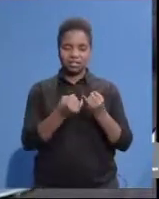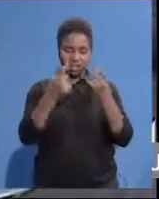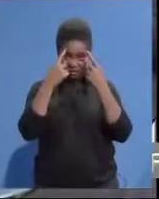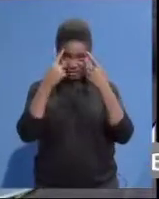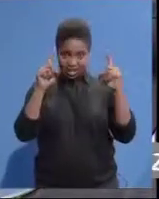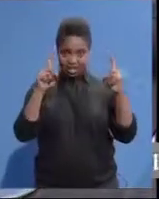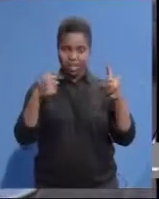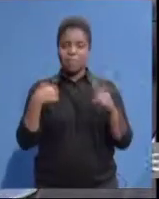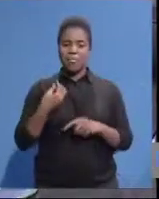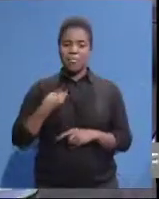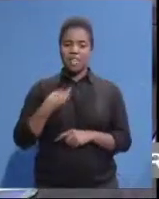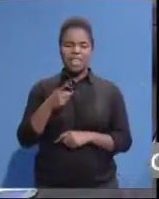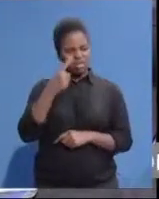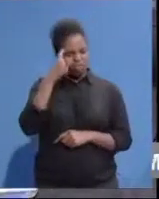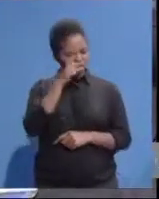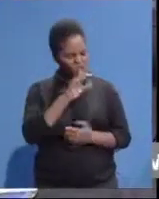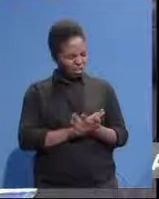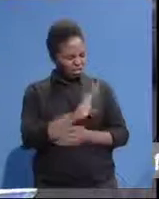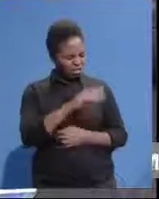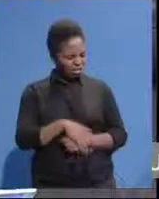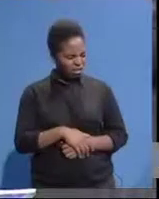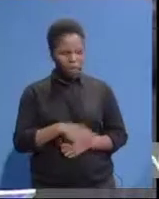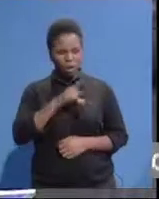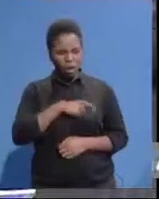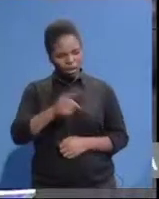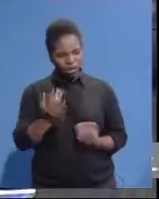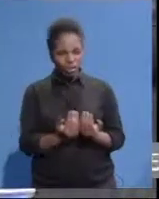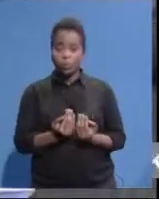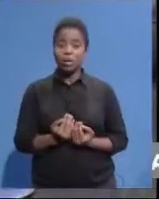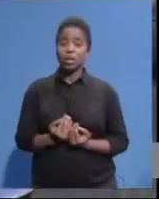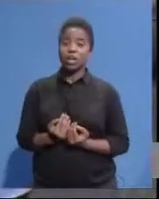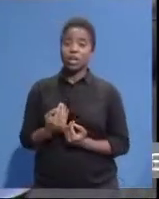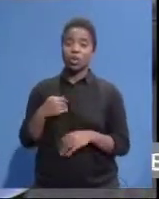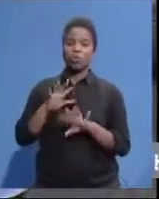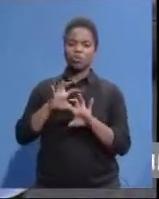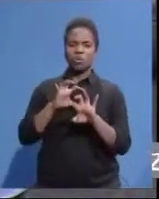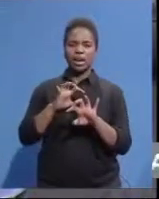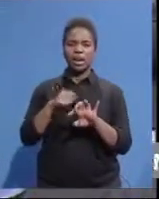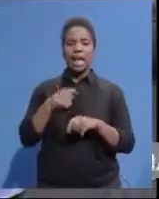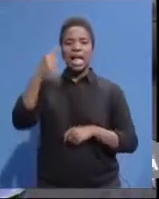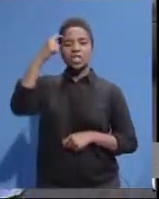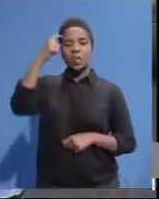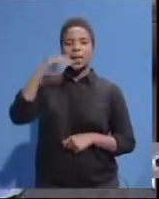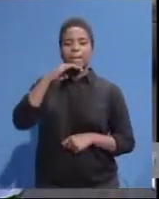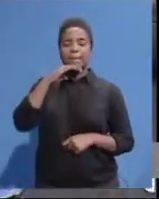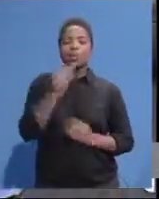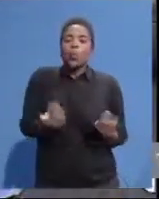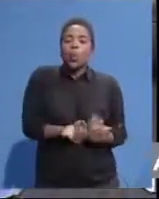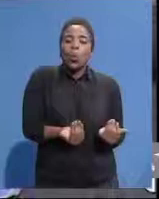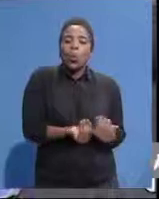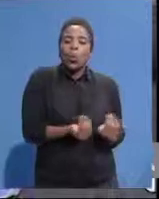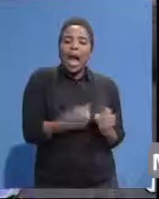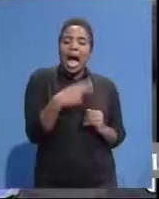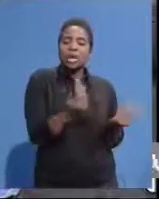at worst. So he said to me, "Why are you not at school?" And I said, "No, they're on strike." And he thought I was literally at school and not at varsity.